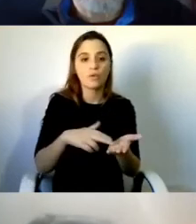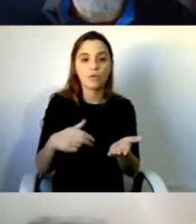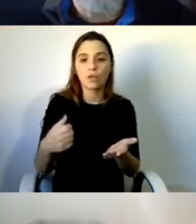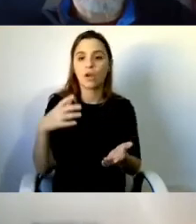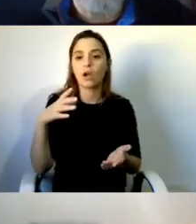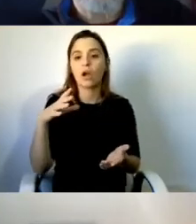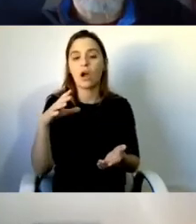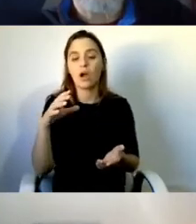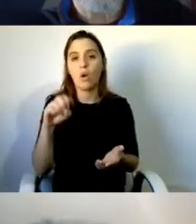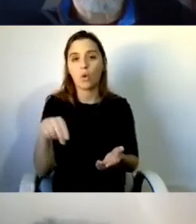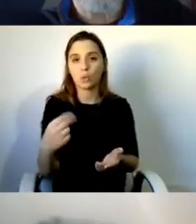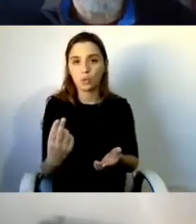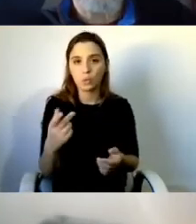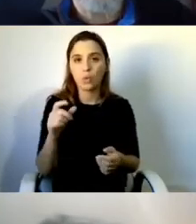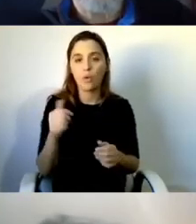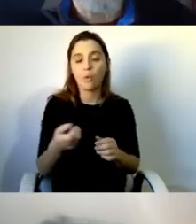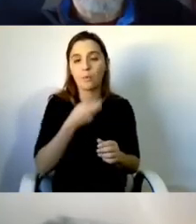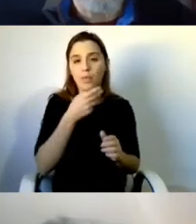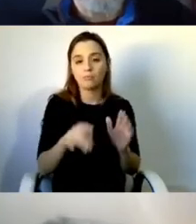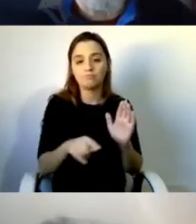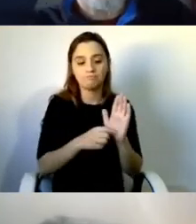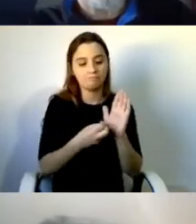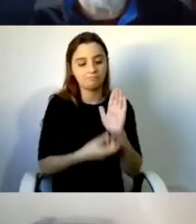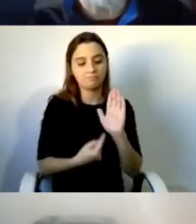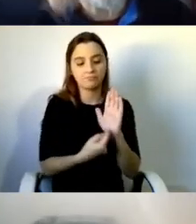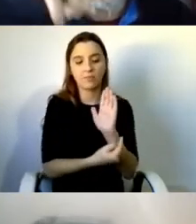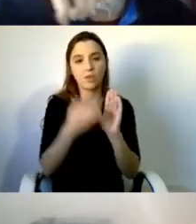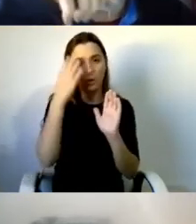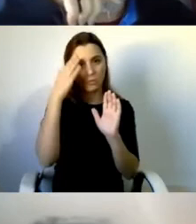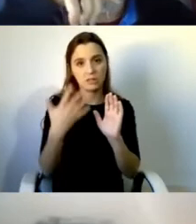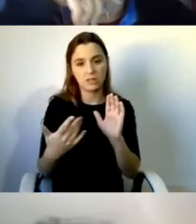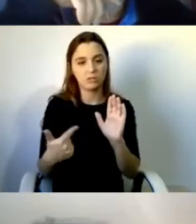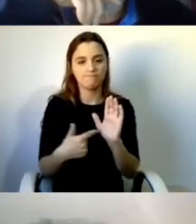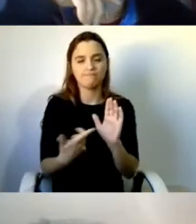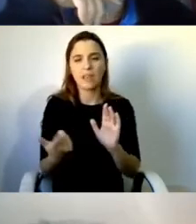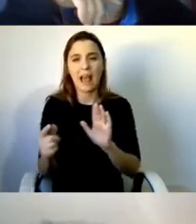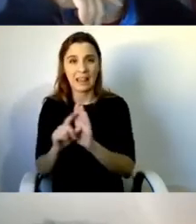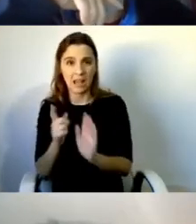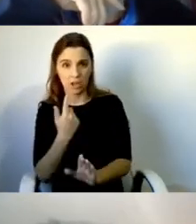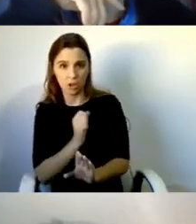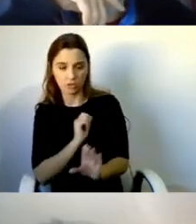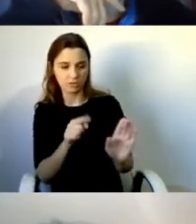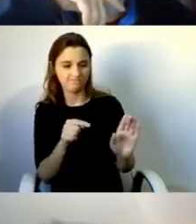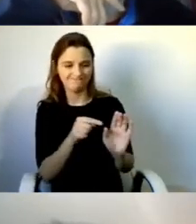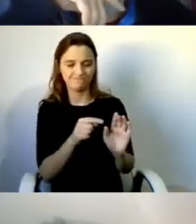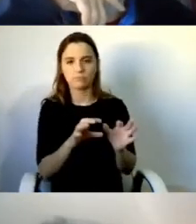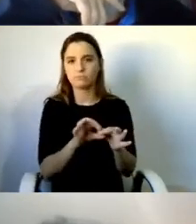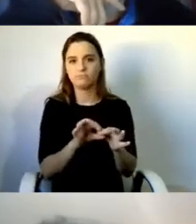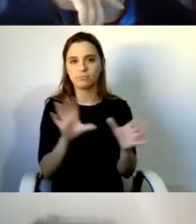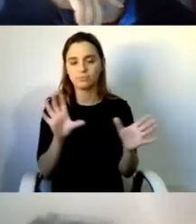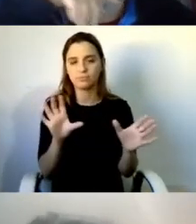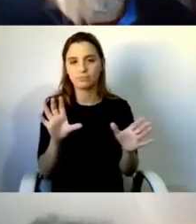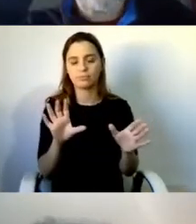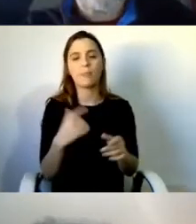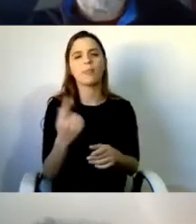even today, what we can observe in Bulgaria is that